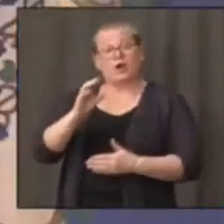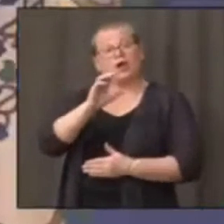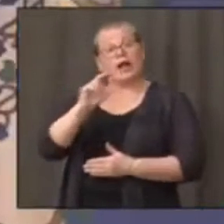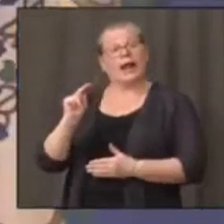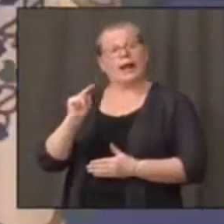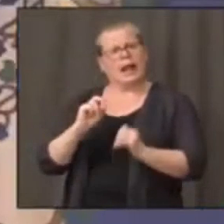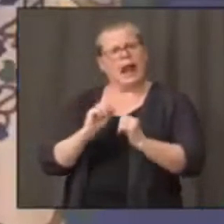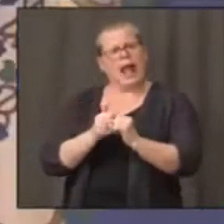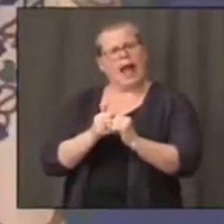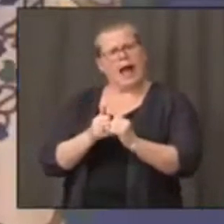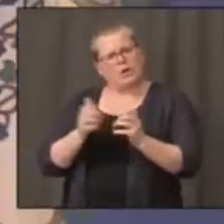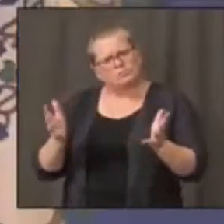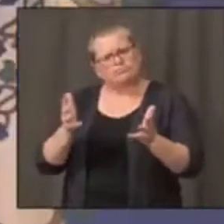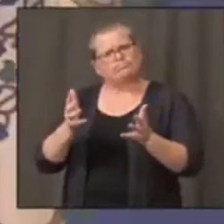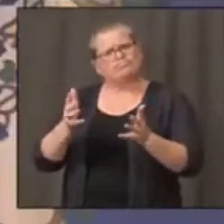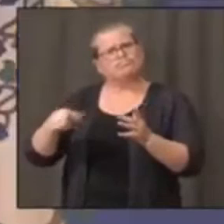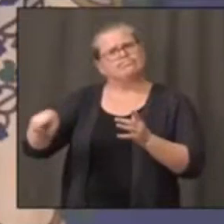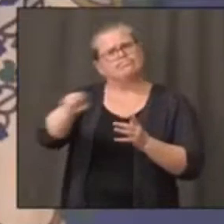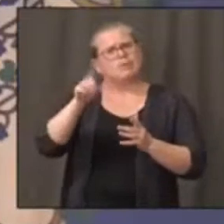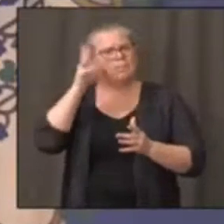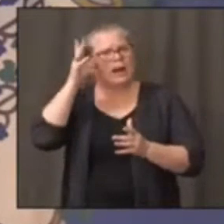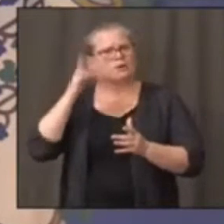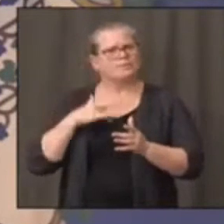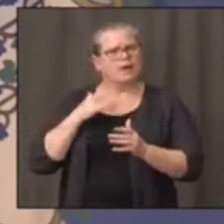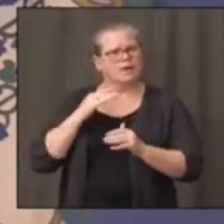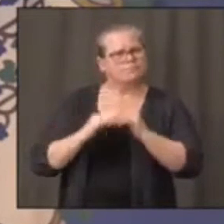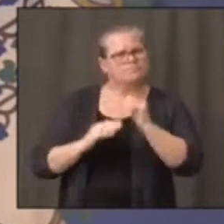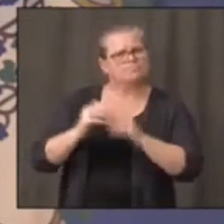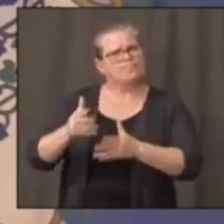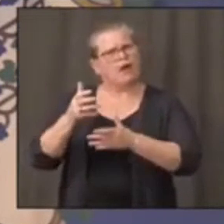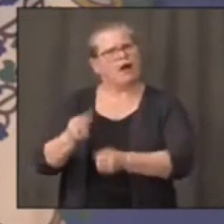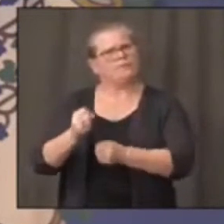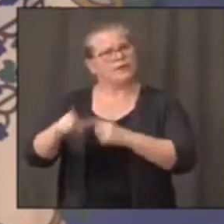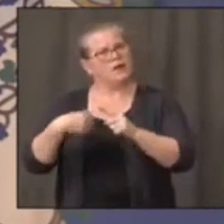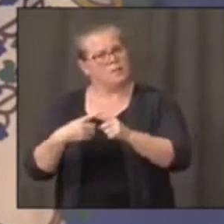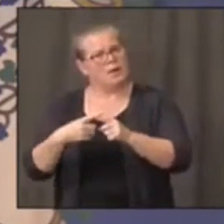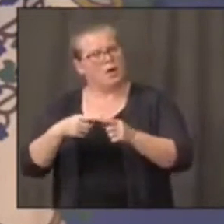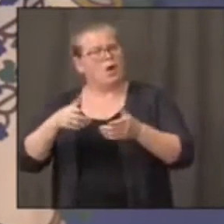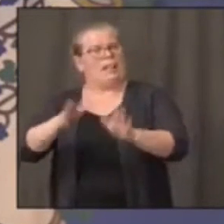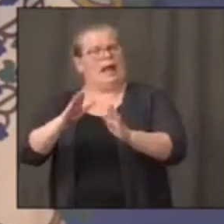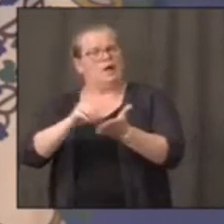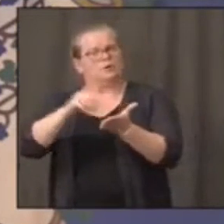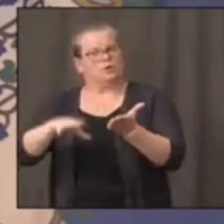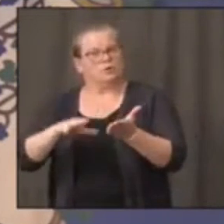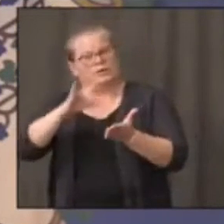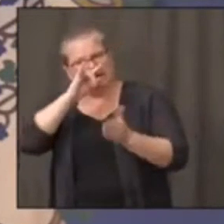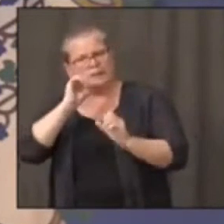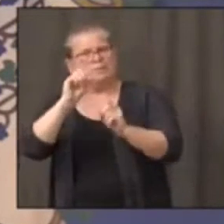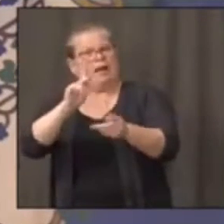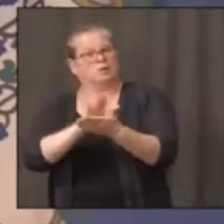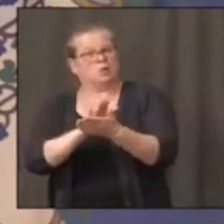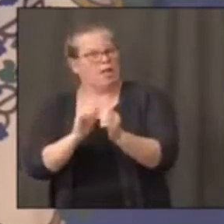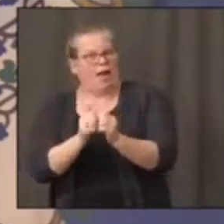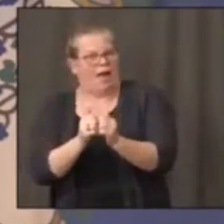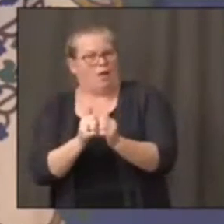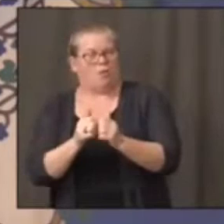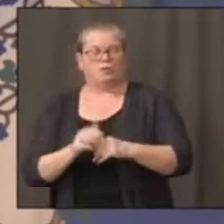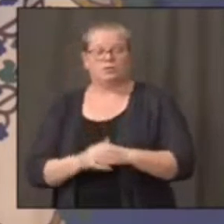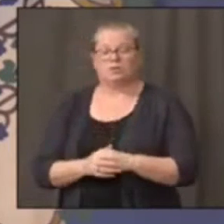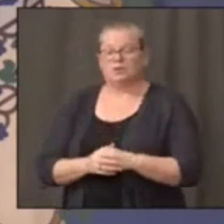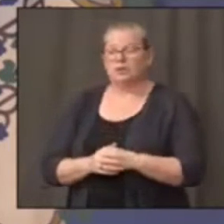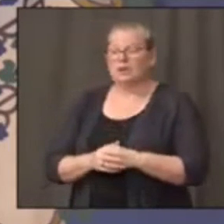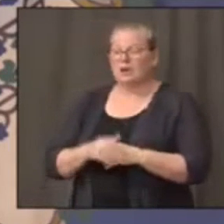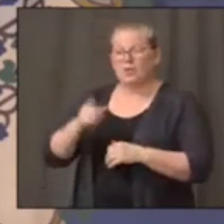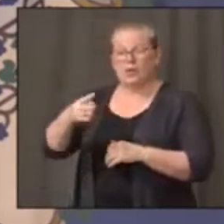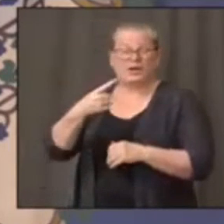soon, remember we've had a couple weeks of 1% or less. We've had declining metrics for the